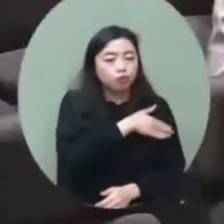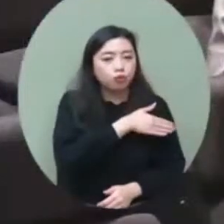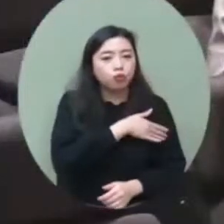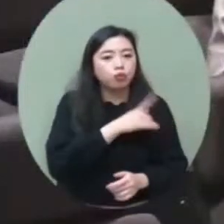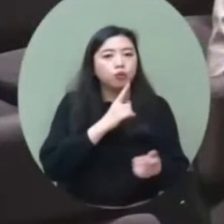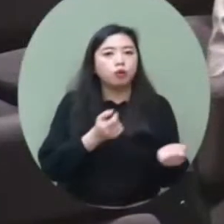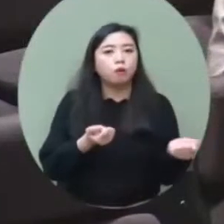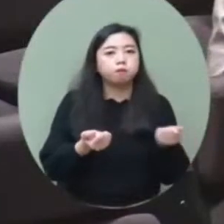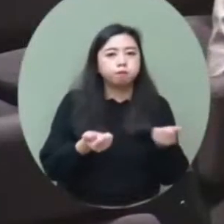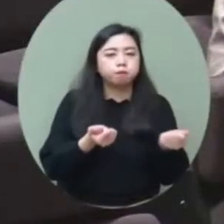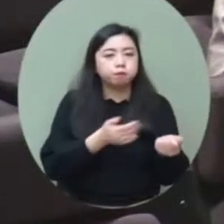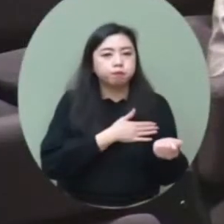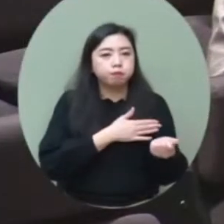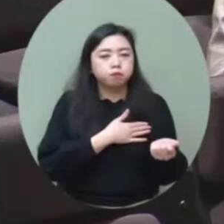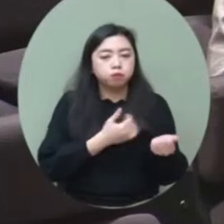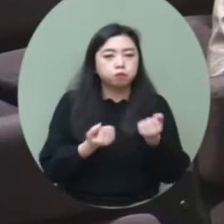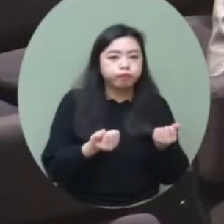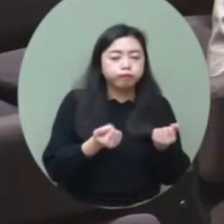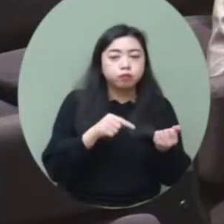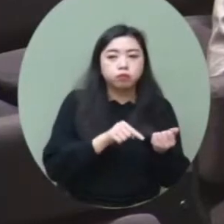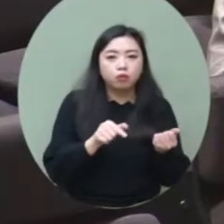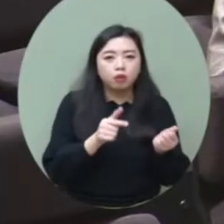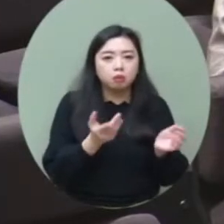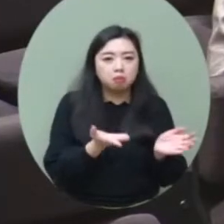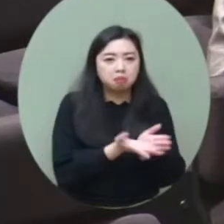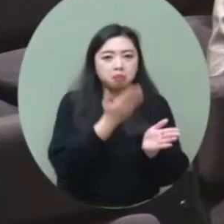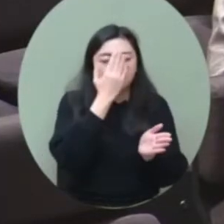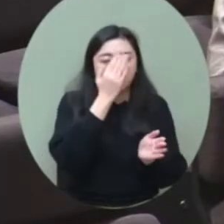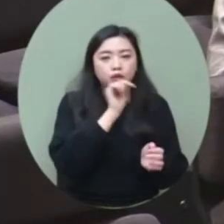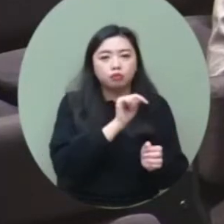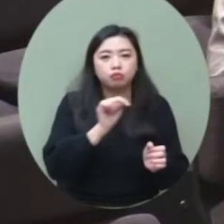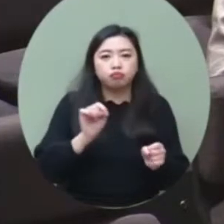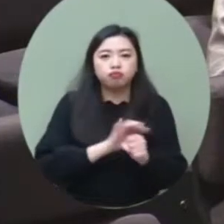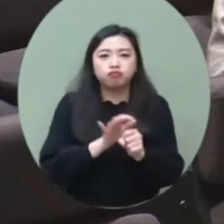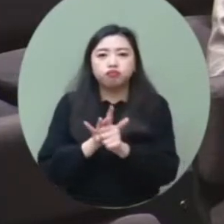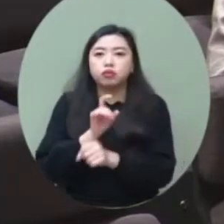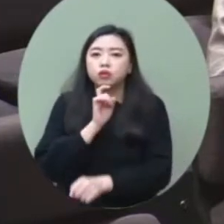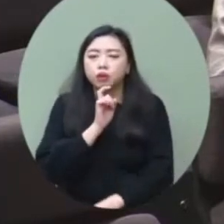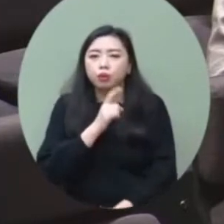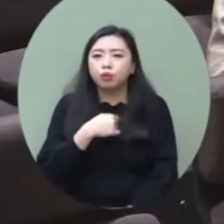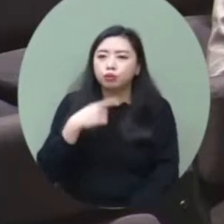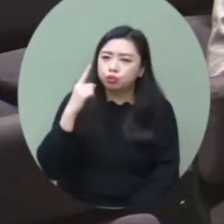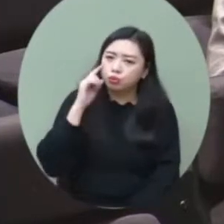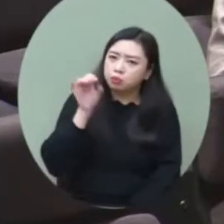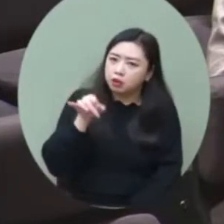Recently, the drivers of many high officials are confirmed.